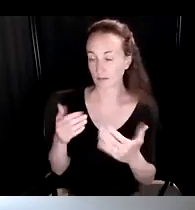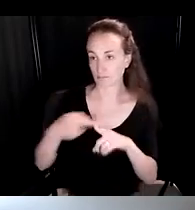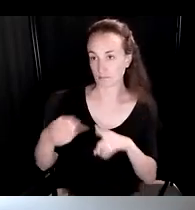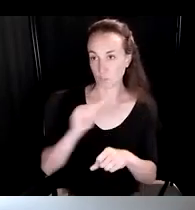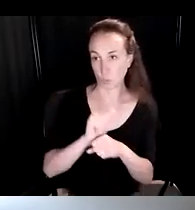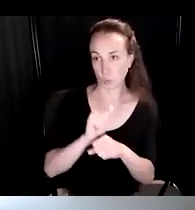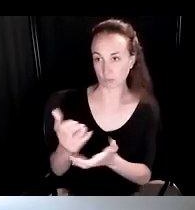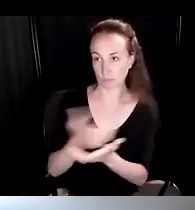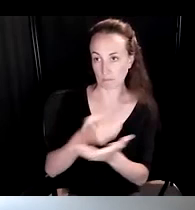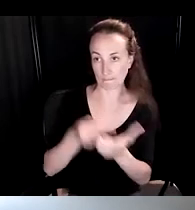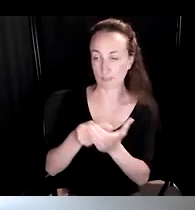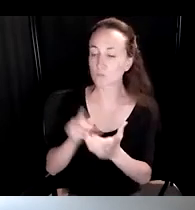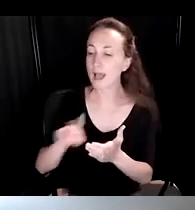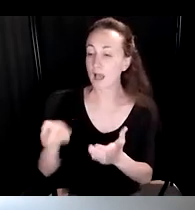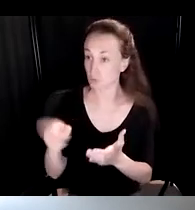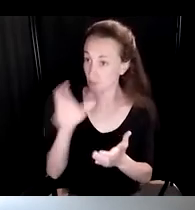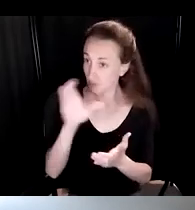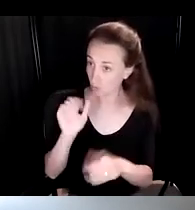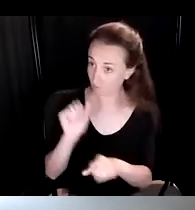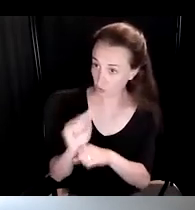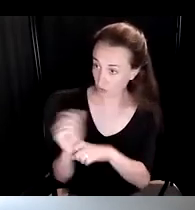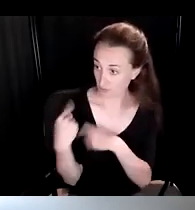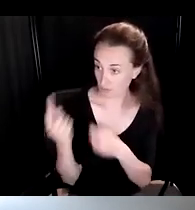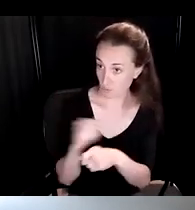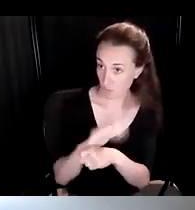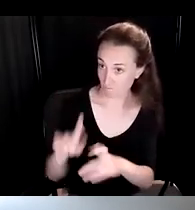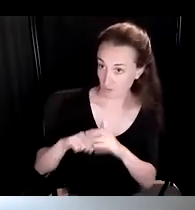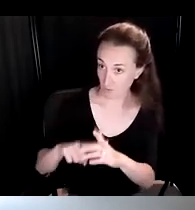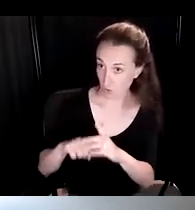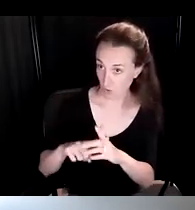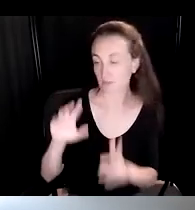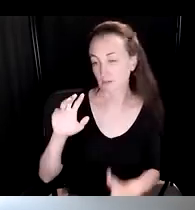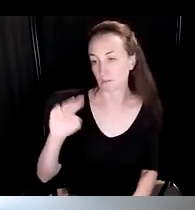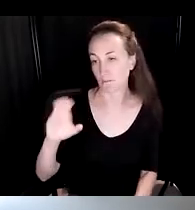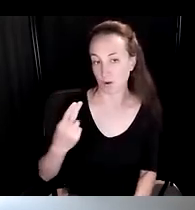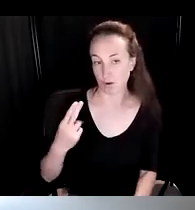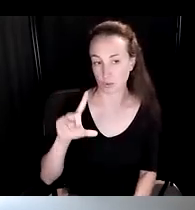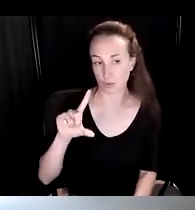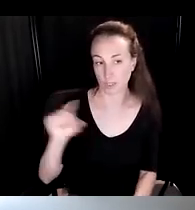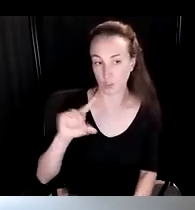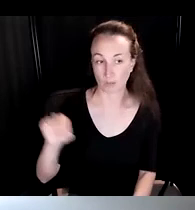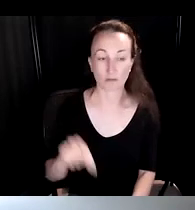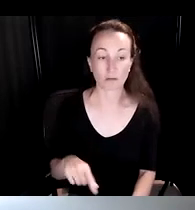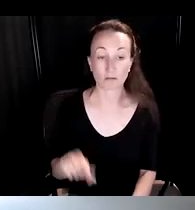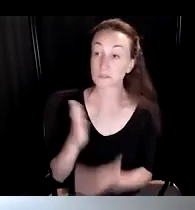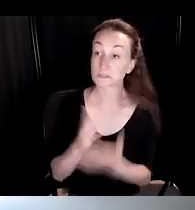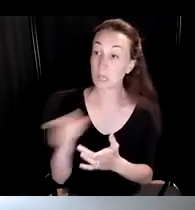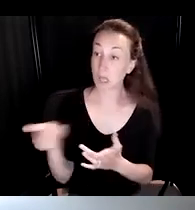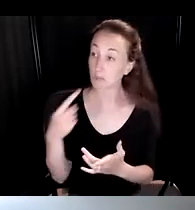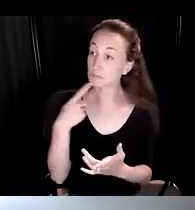they've been looking for a job since COVID started, so since March. Some of them reported